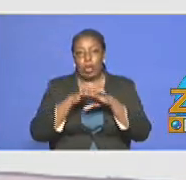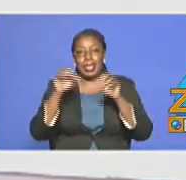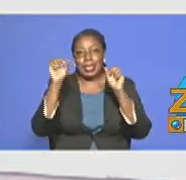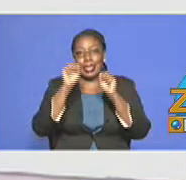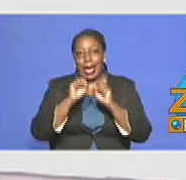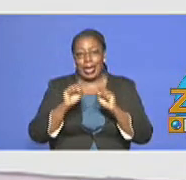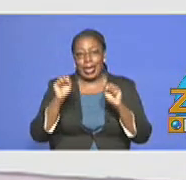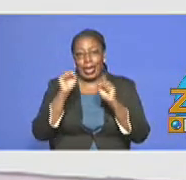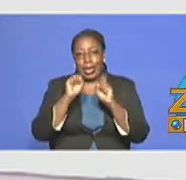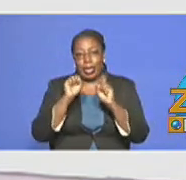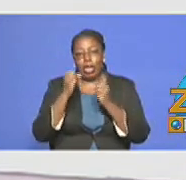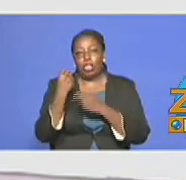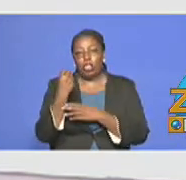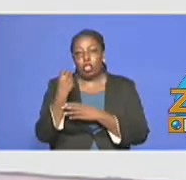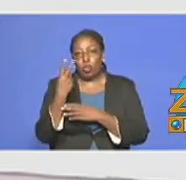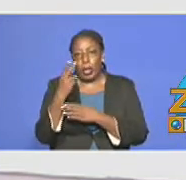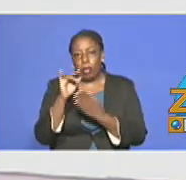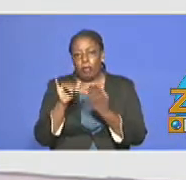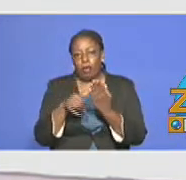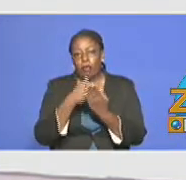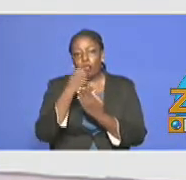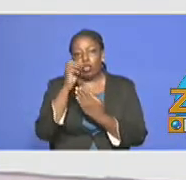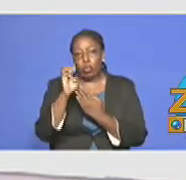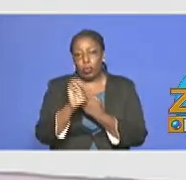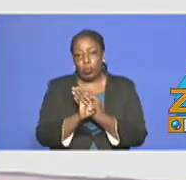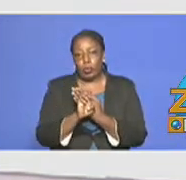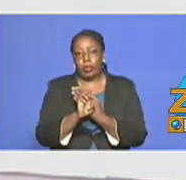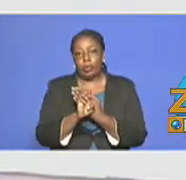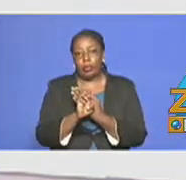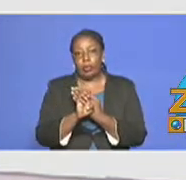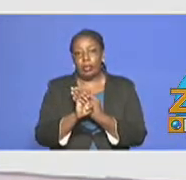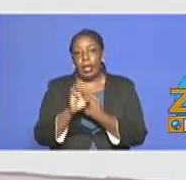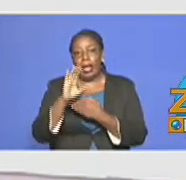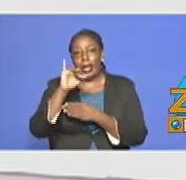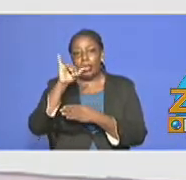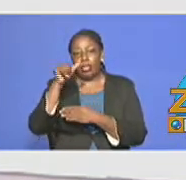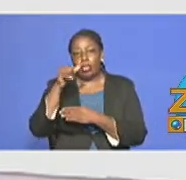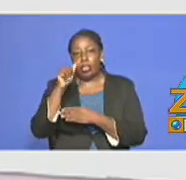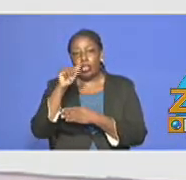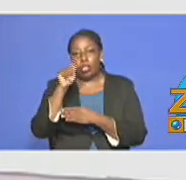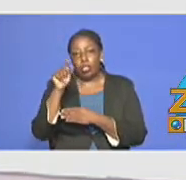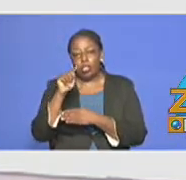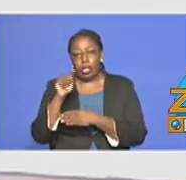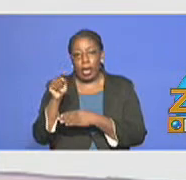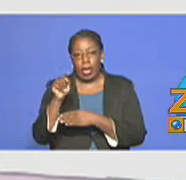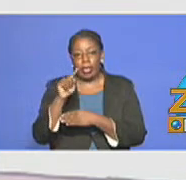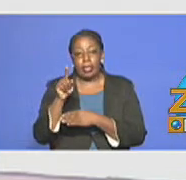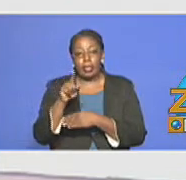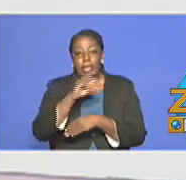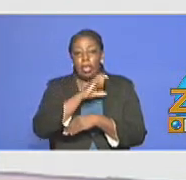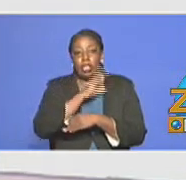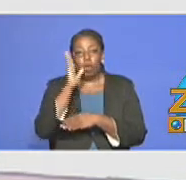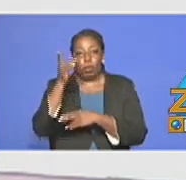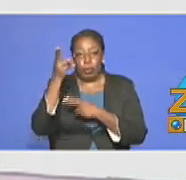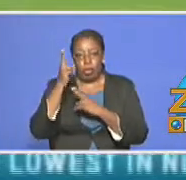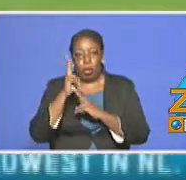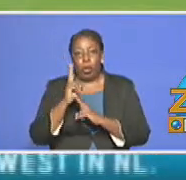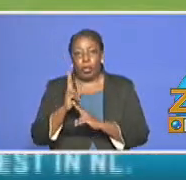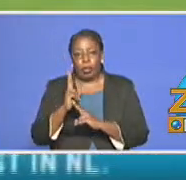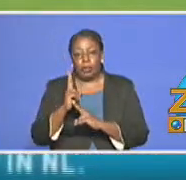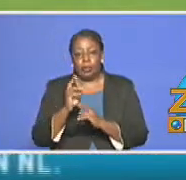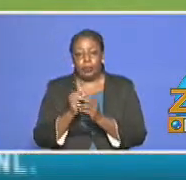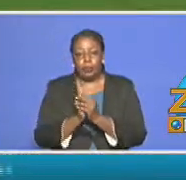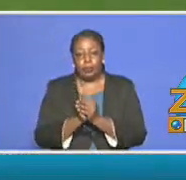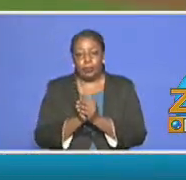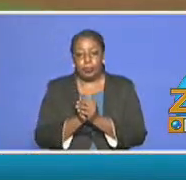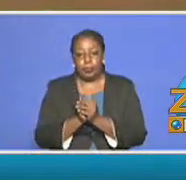12th, this coming Saturday, the 12th of June, in which jazzism will be honored and the Bahamas will be highlighted.